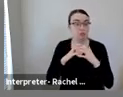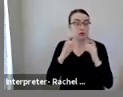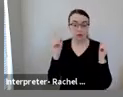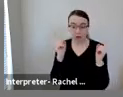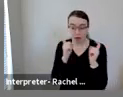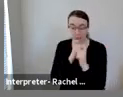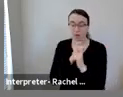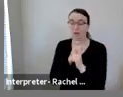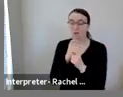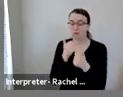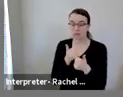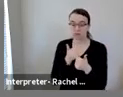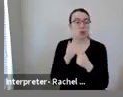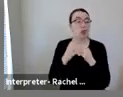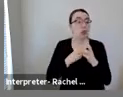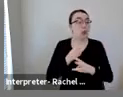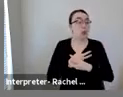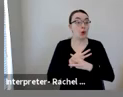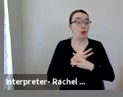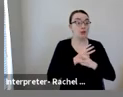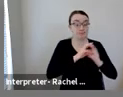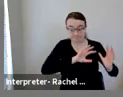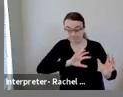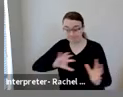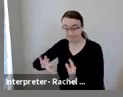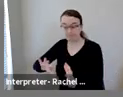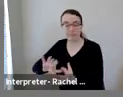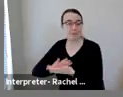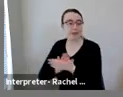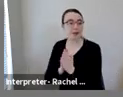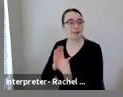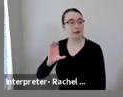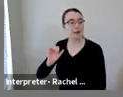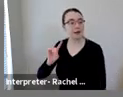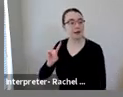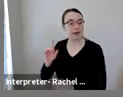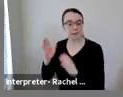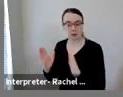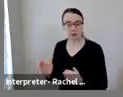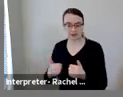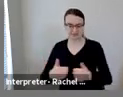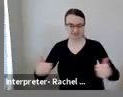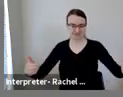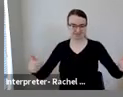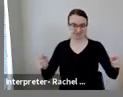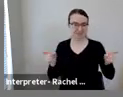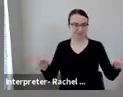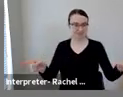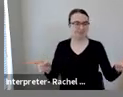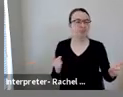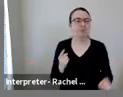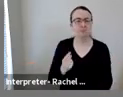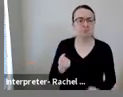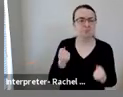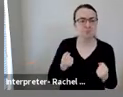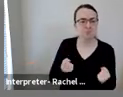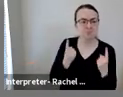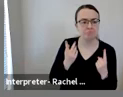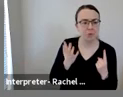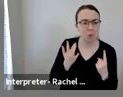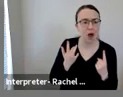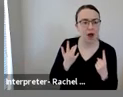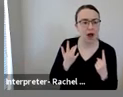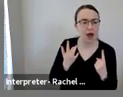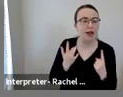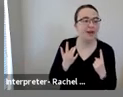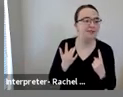nature, the world pushes you to be the CAD person. And I understand the reason why, because it comes down to